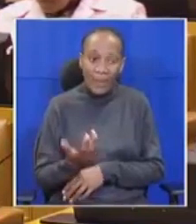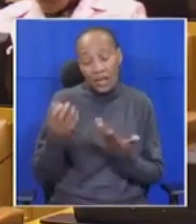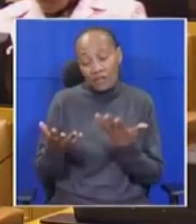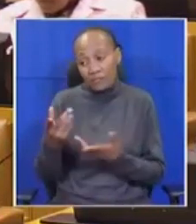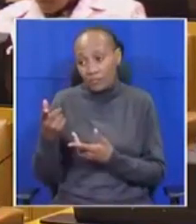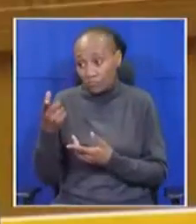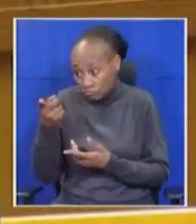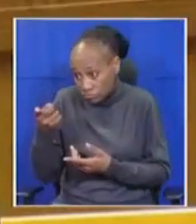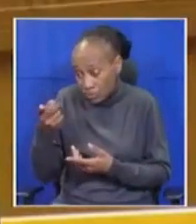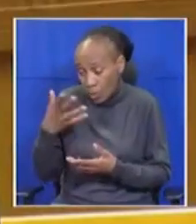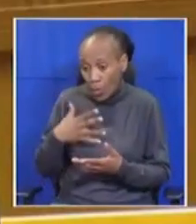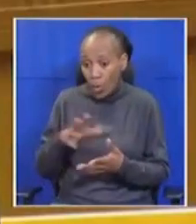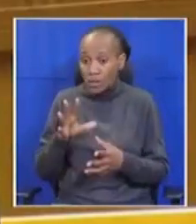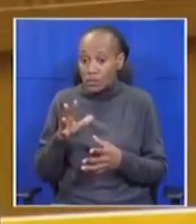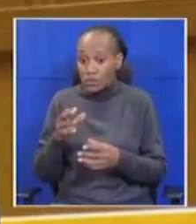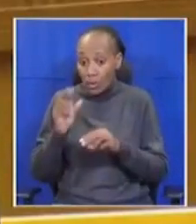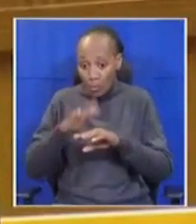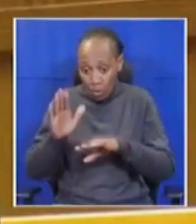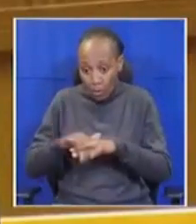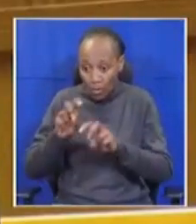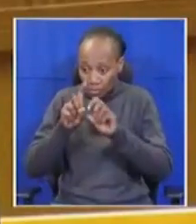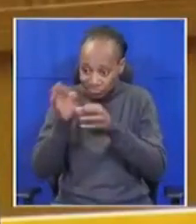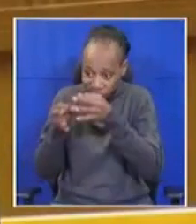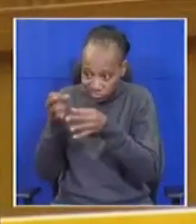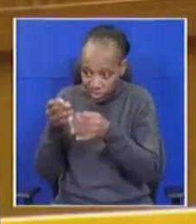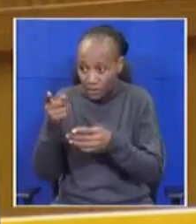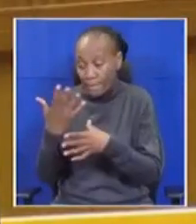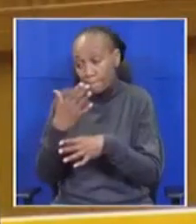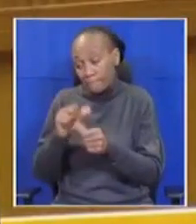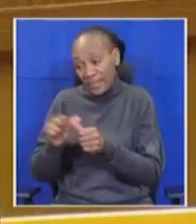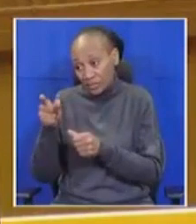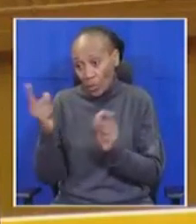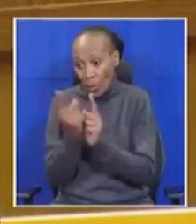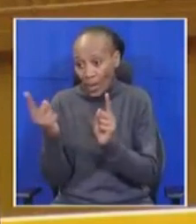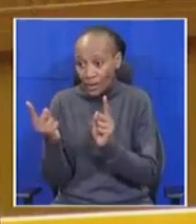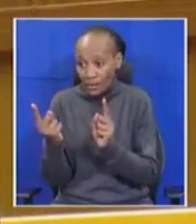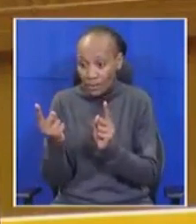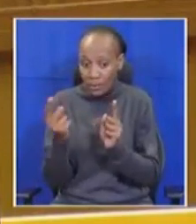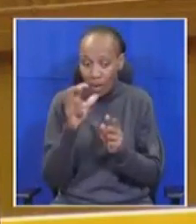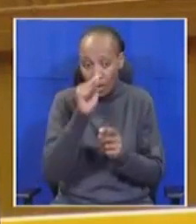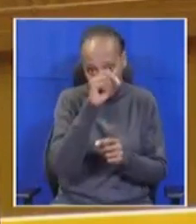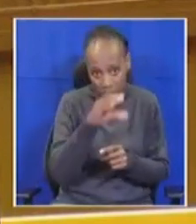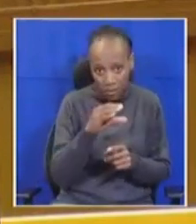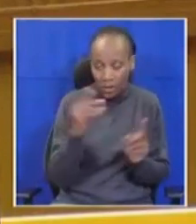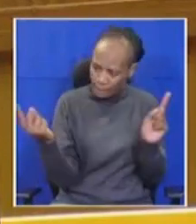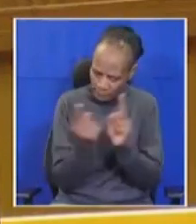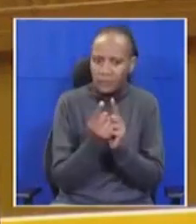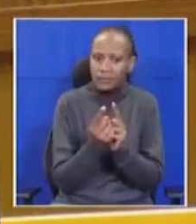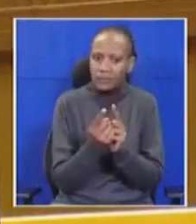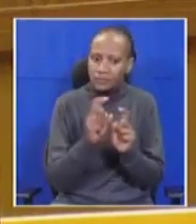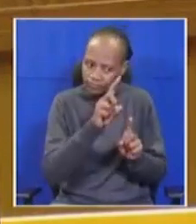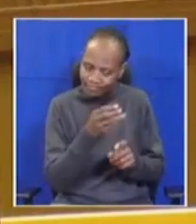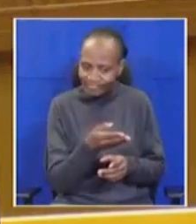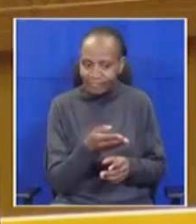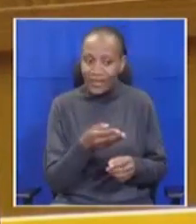can do well to work with the governing party, because it is precisely the governing party that has,